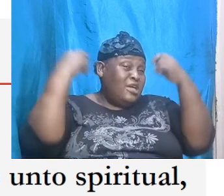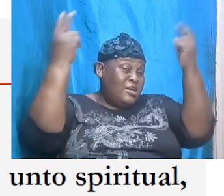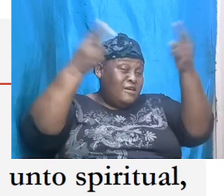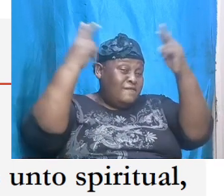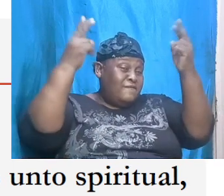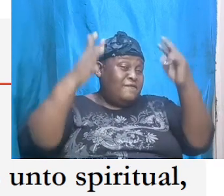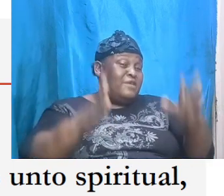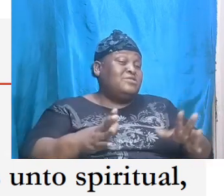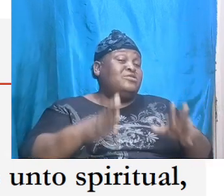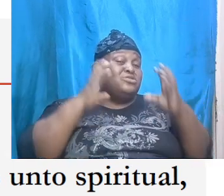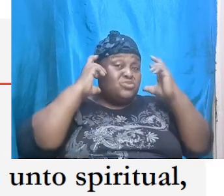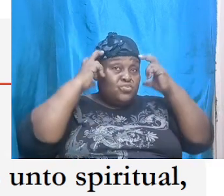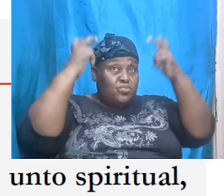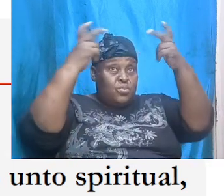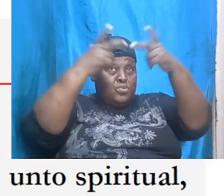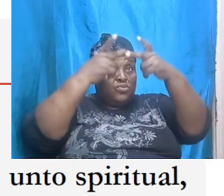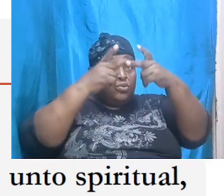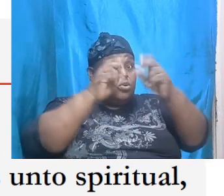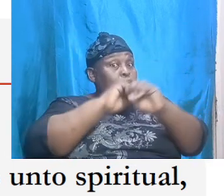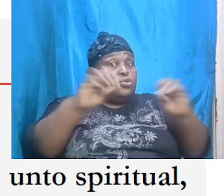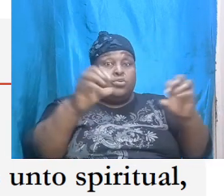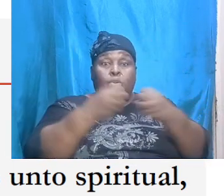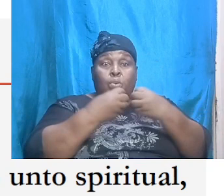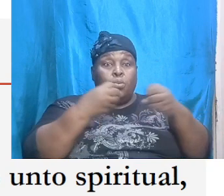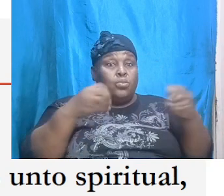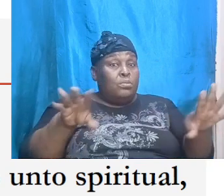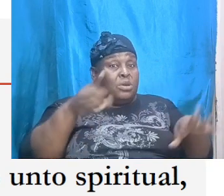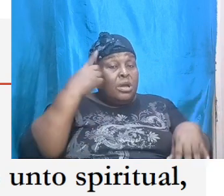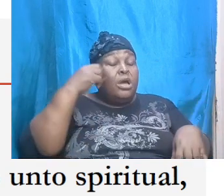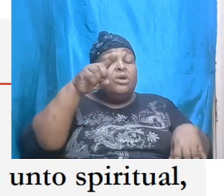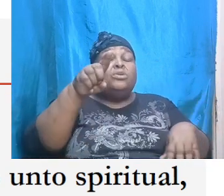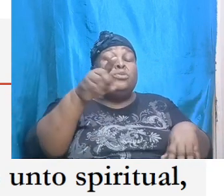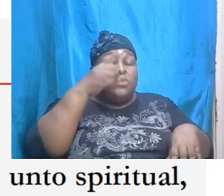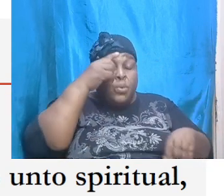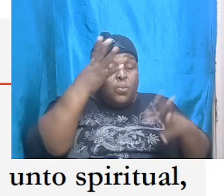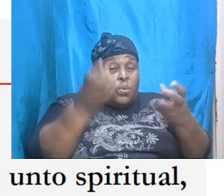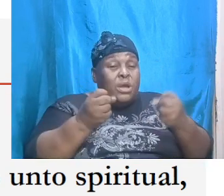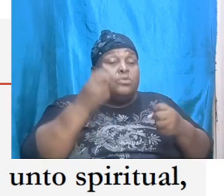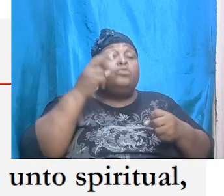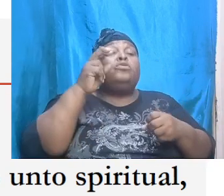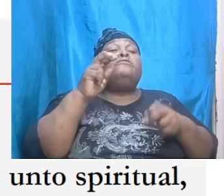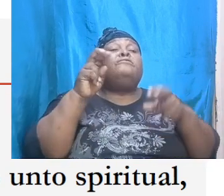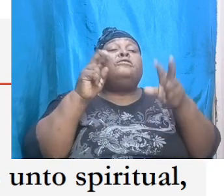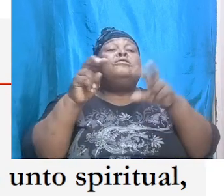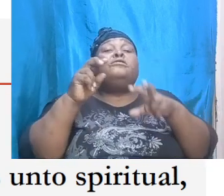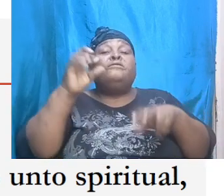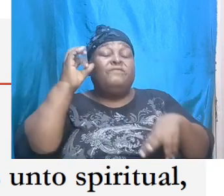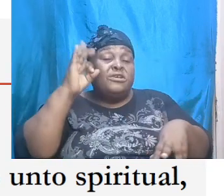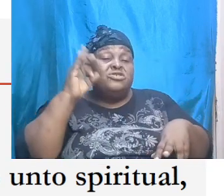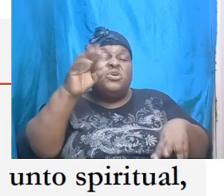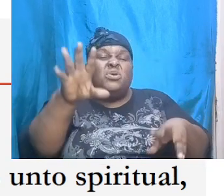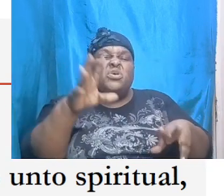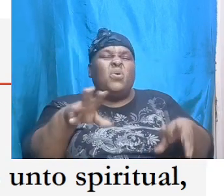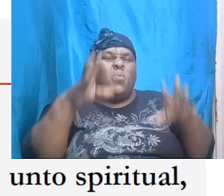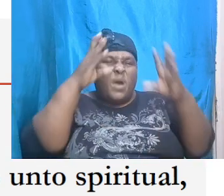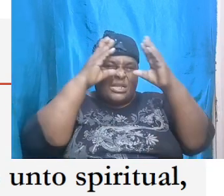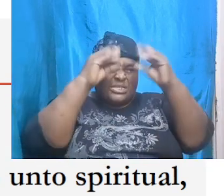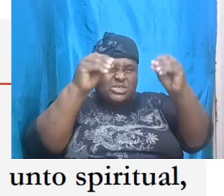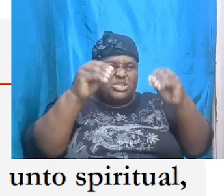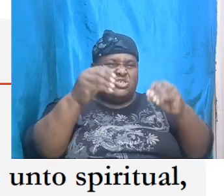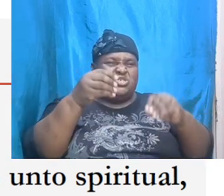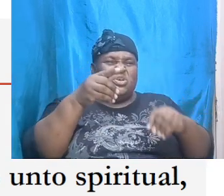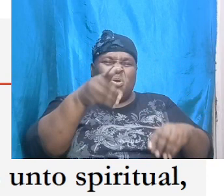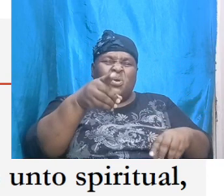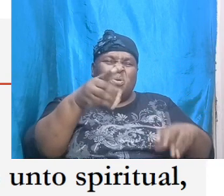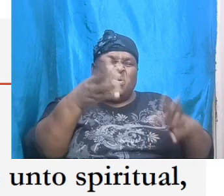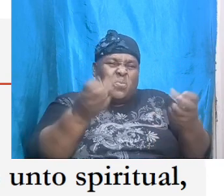crown. Don't lose that because you decided to look over the fence and the person you want to preach and you want to teach, and God never